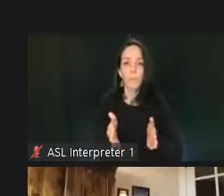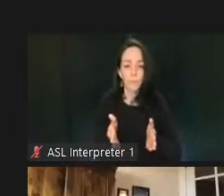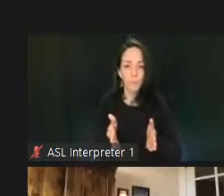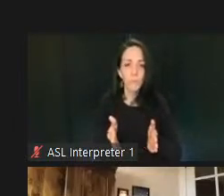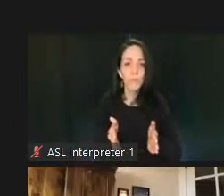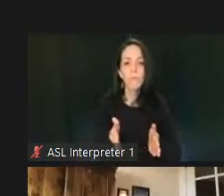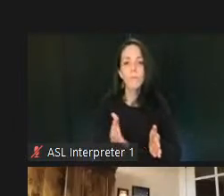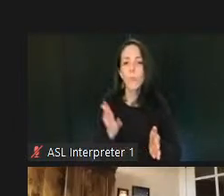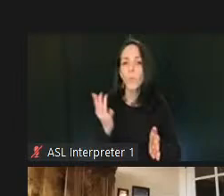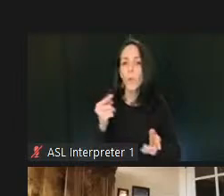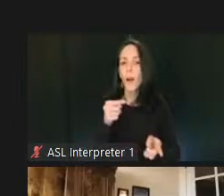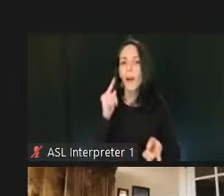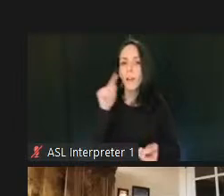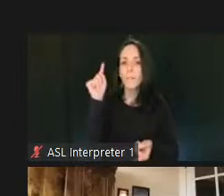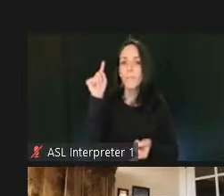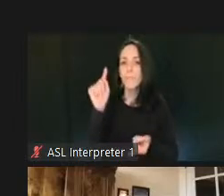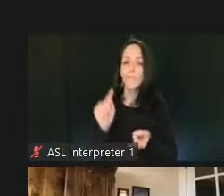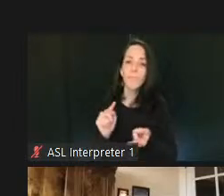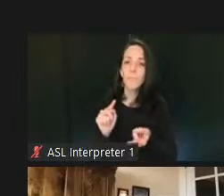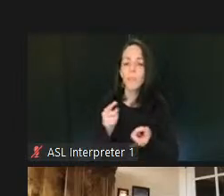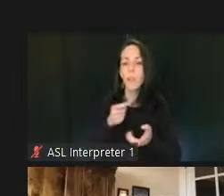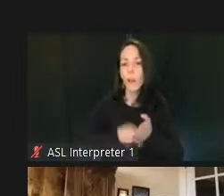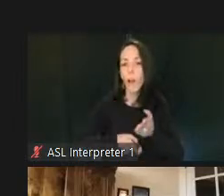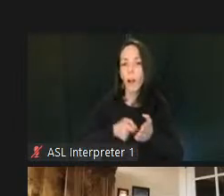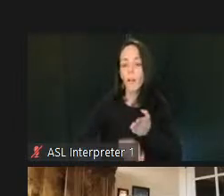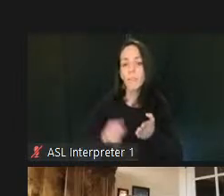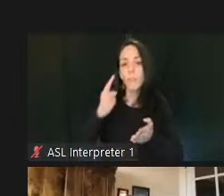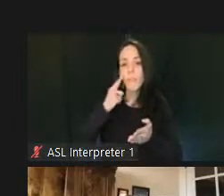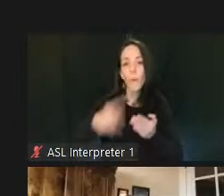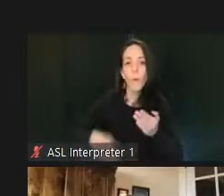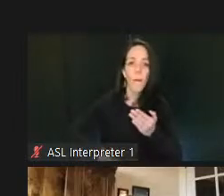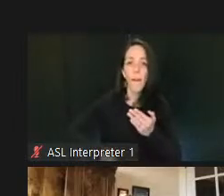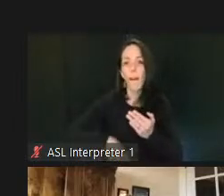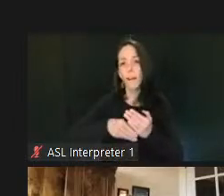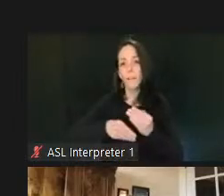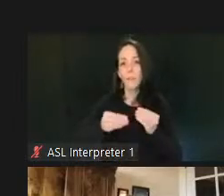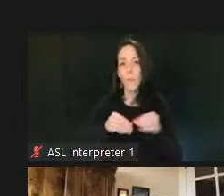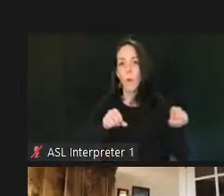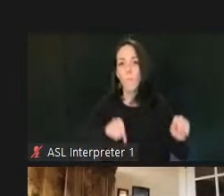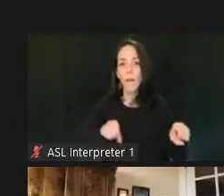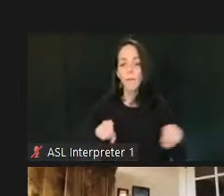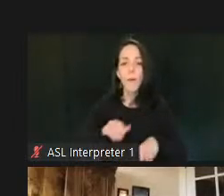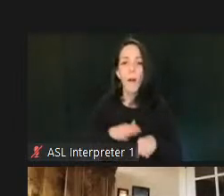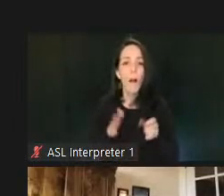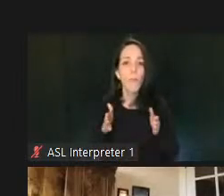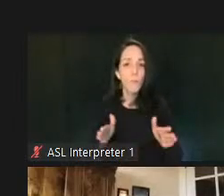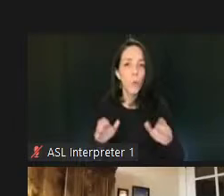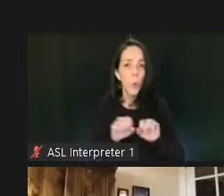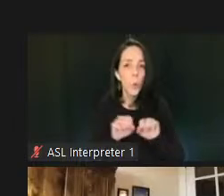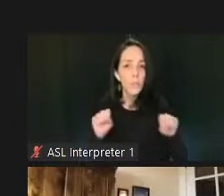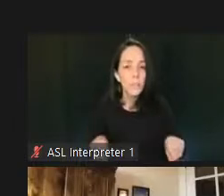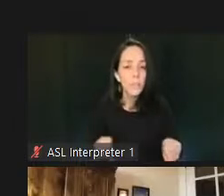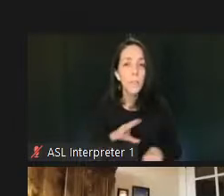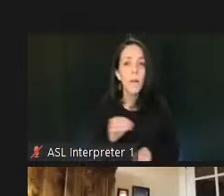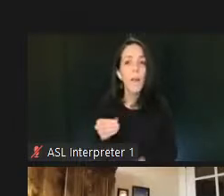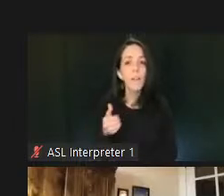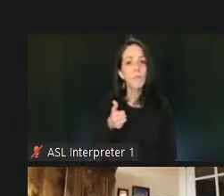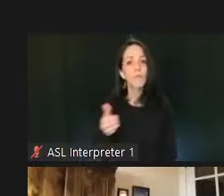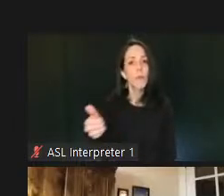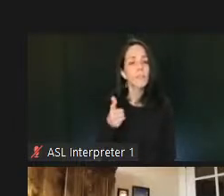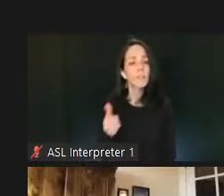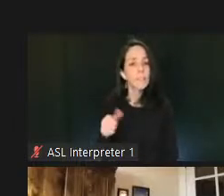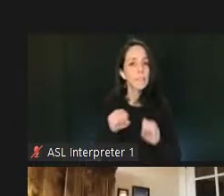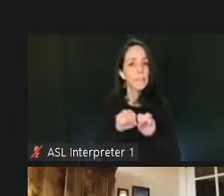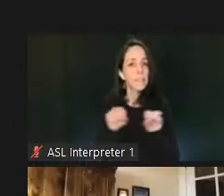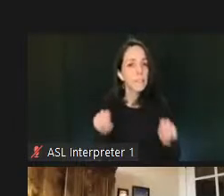the costs of providing additional capacity on the road system and transit systems to help accommodate